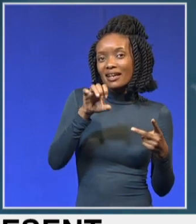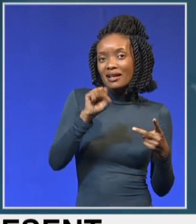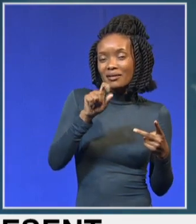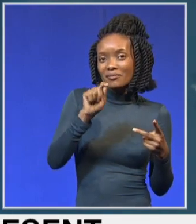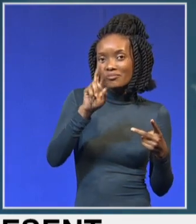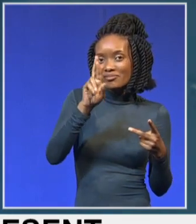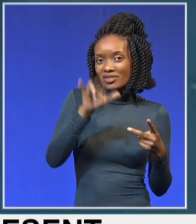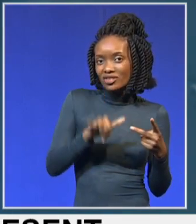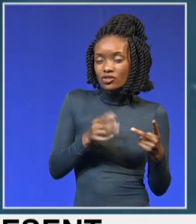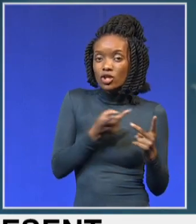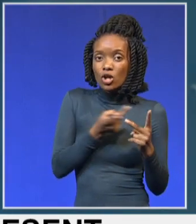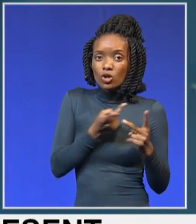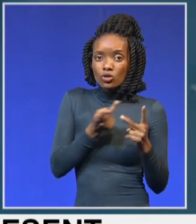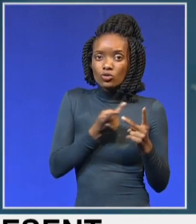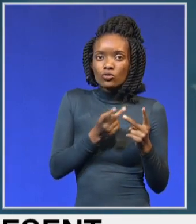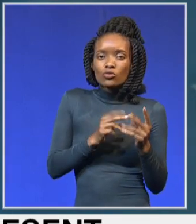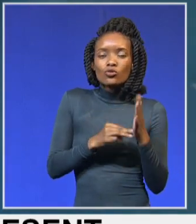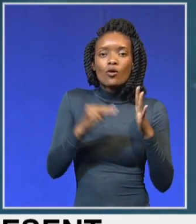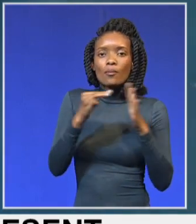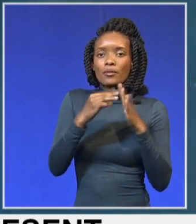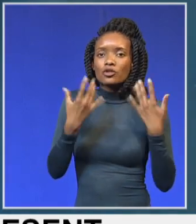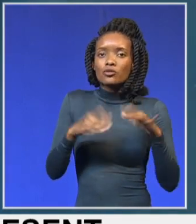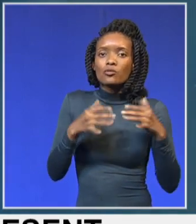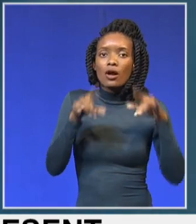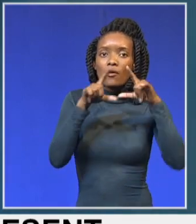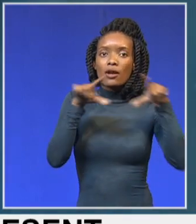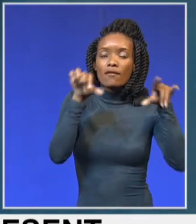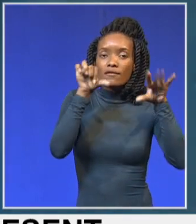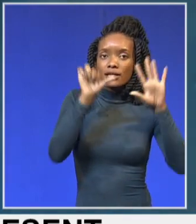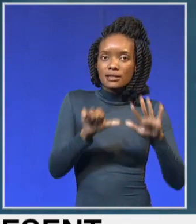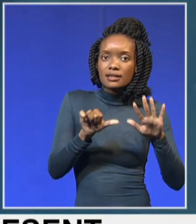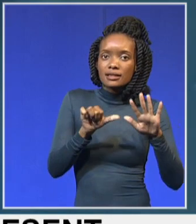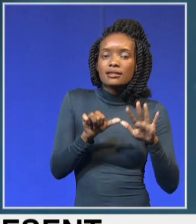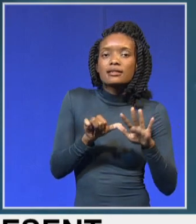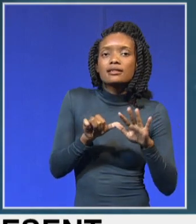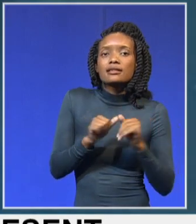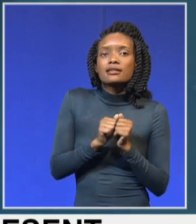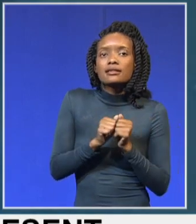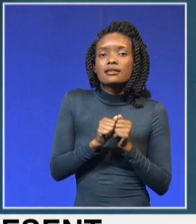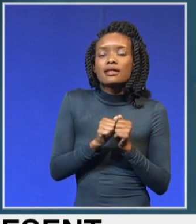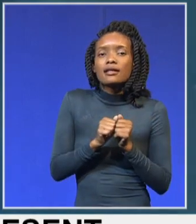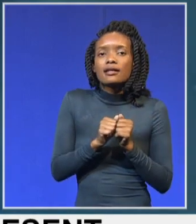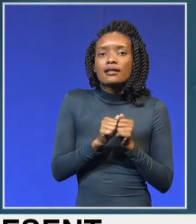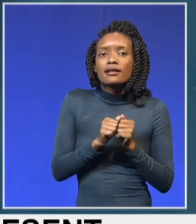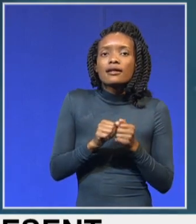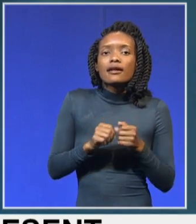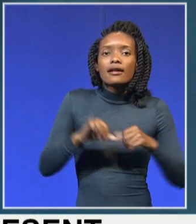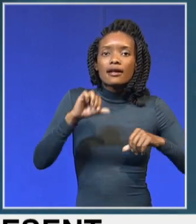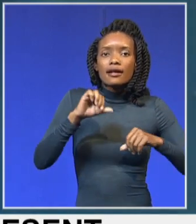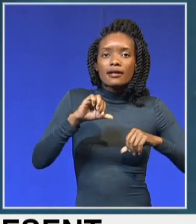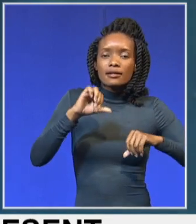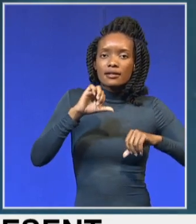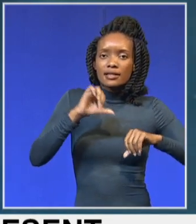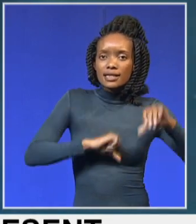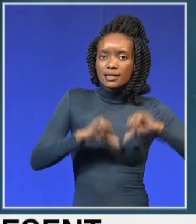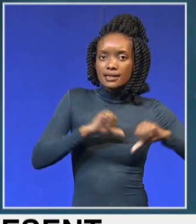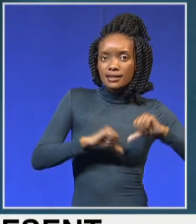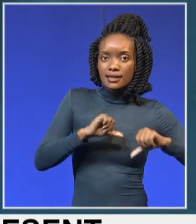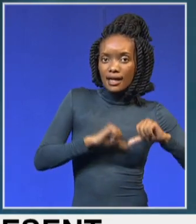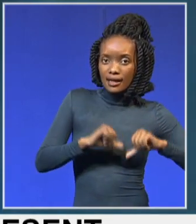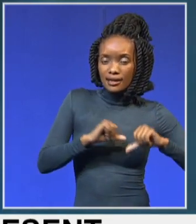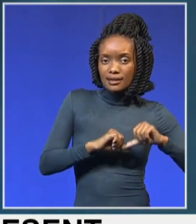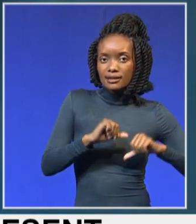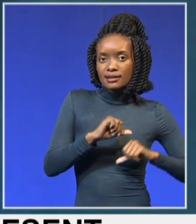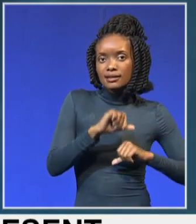results, they obtained level 6, like 79, the one in physical science, and in